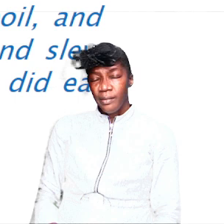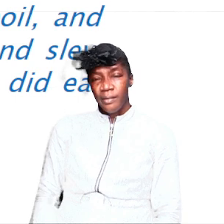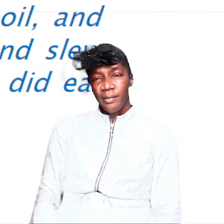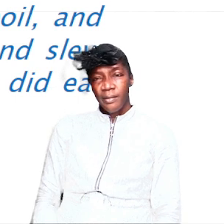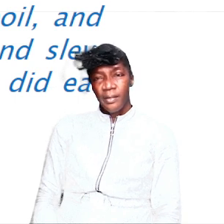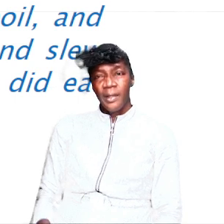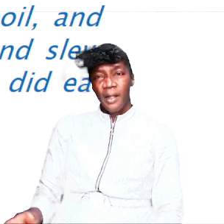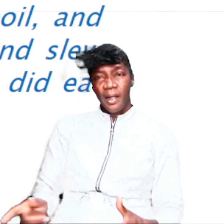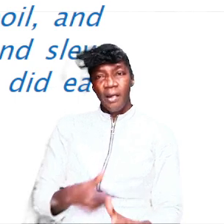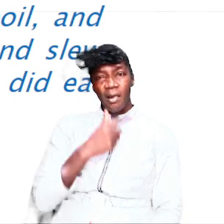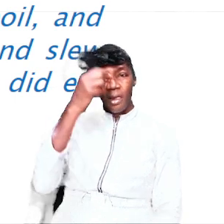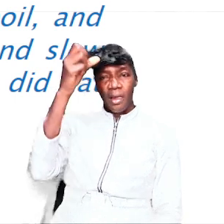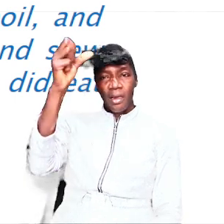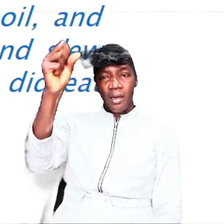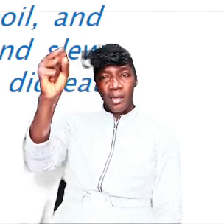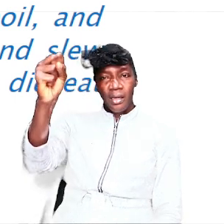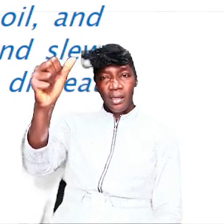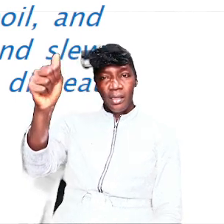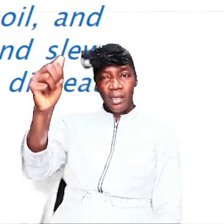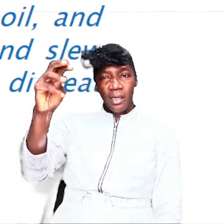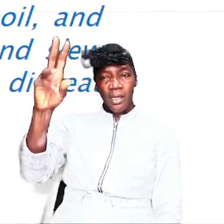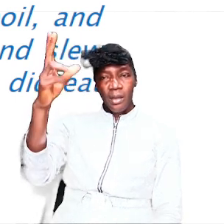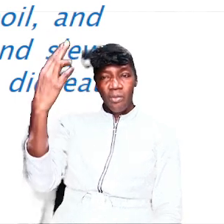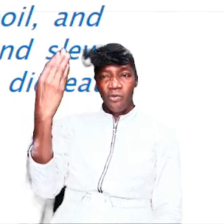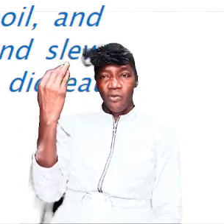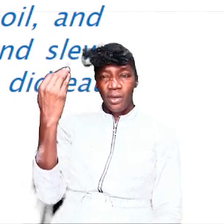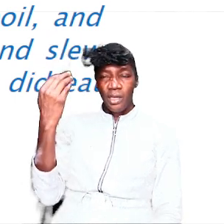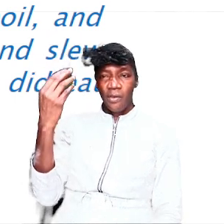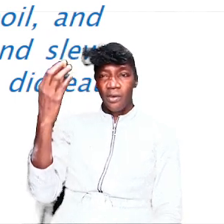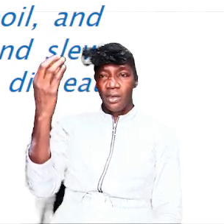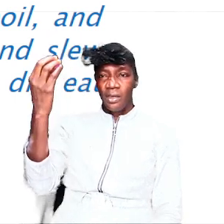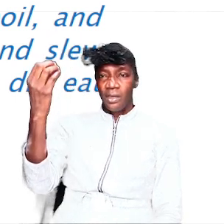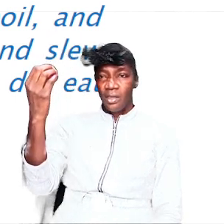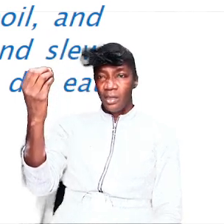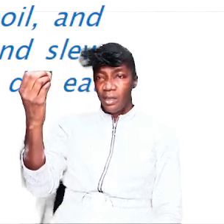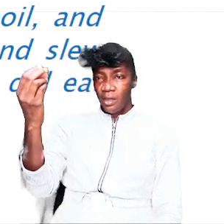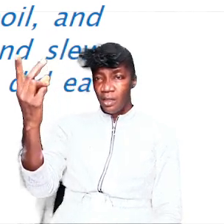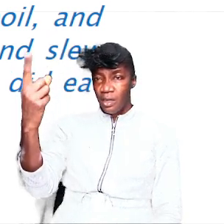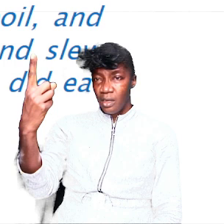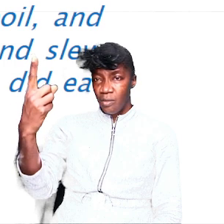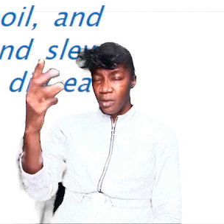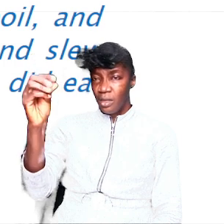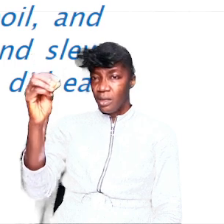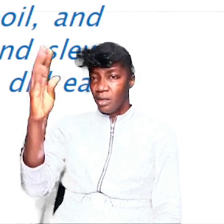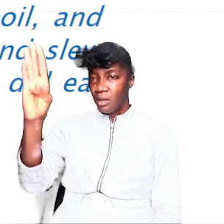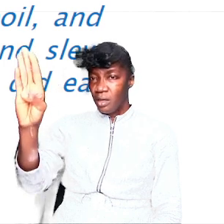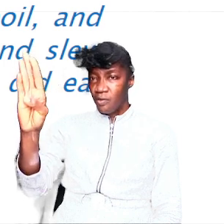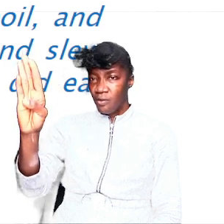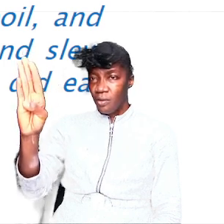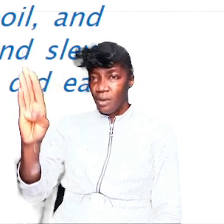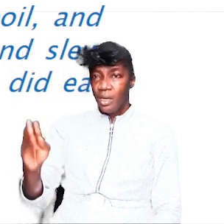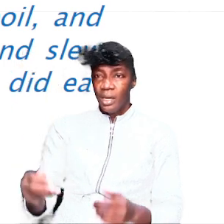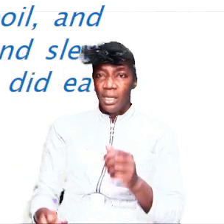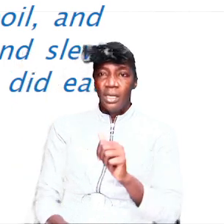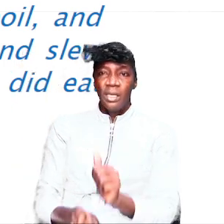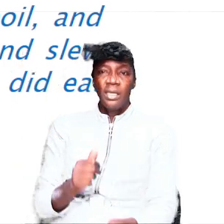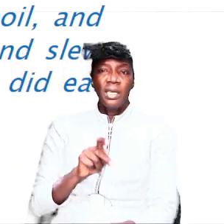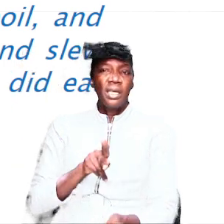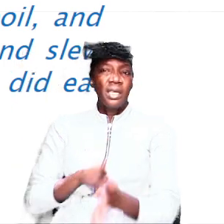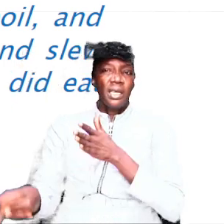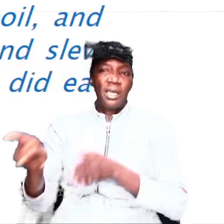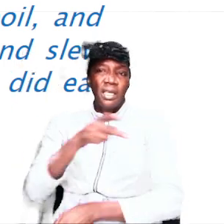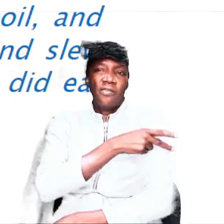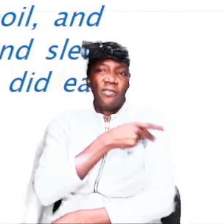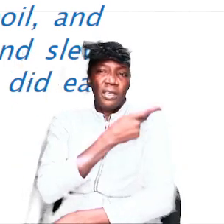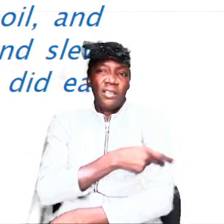First Samuel 14, 31 to 34. And they smote the Philistine that day from Michmash to